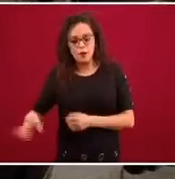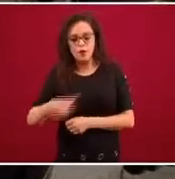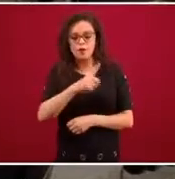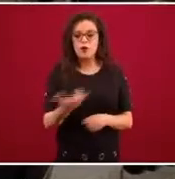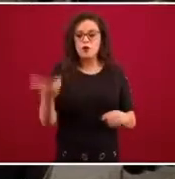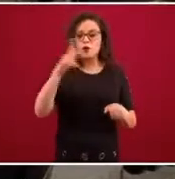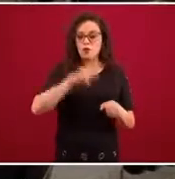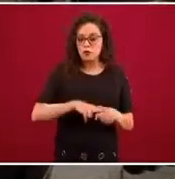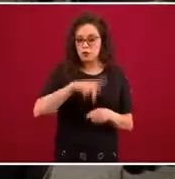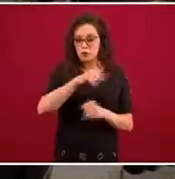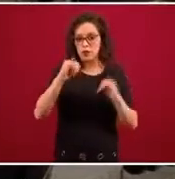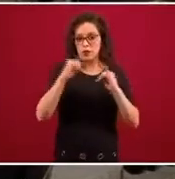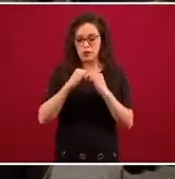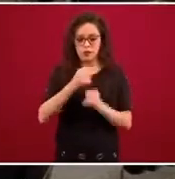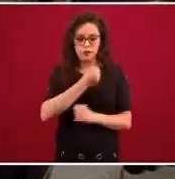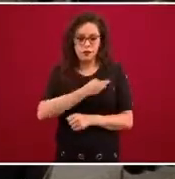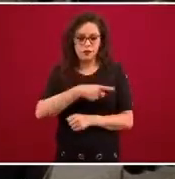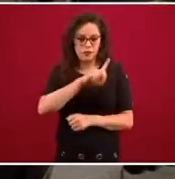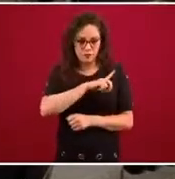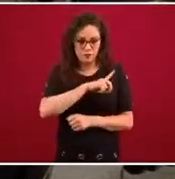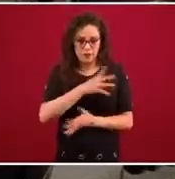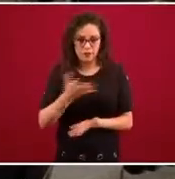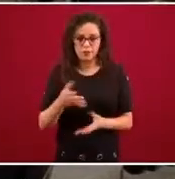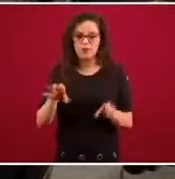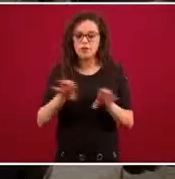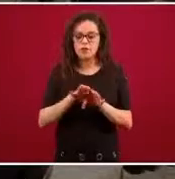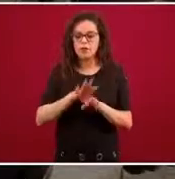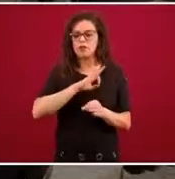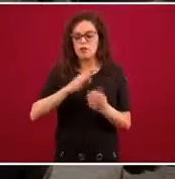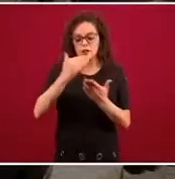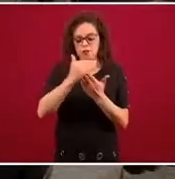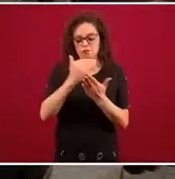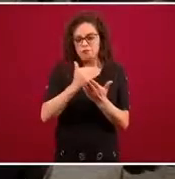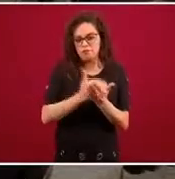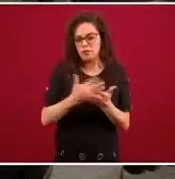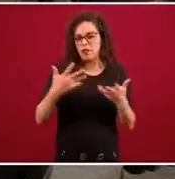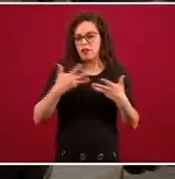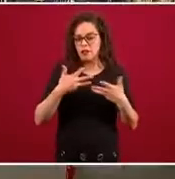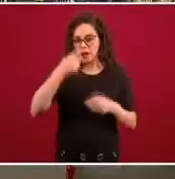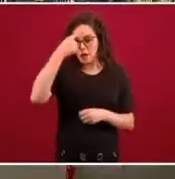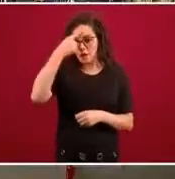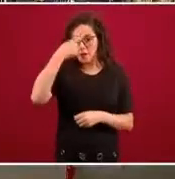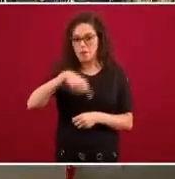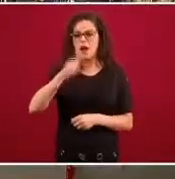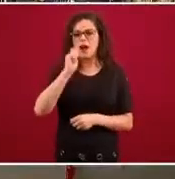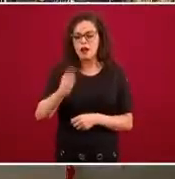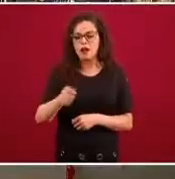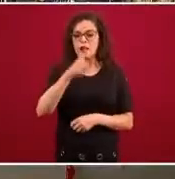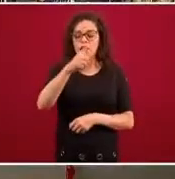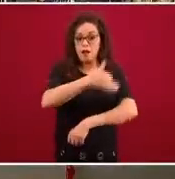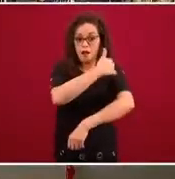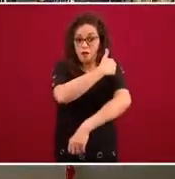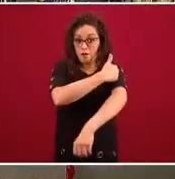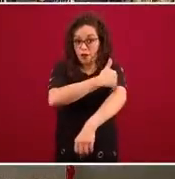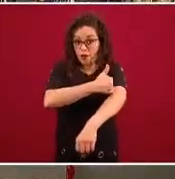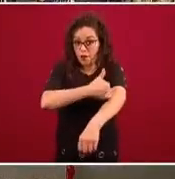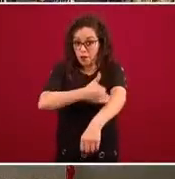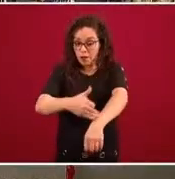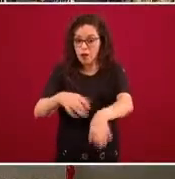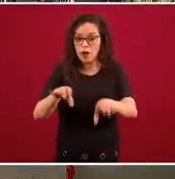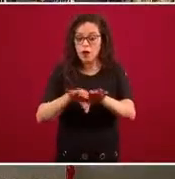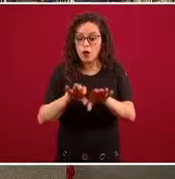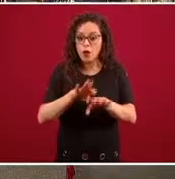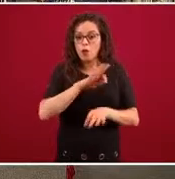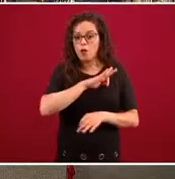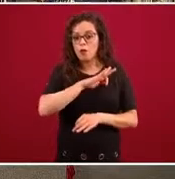the hospitals, health centers, and different institutes, is there a protocol for the relatives of the patients to